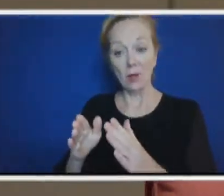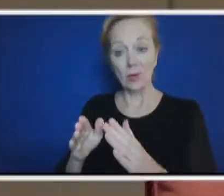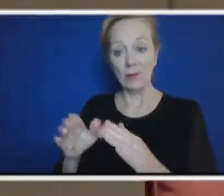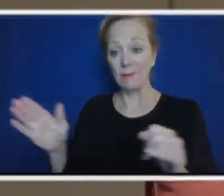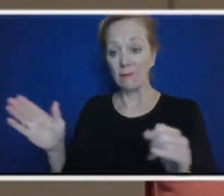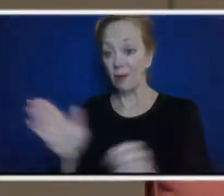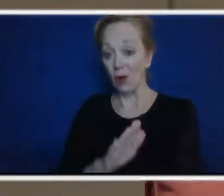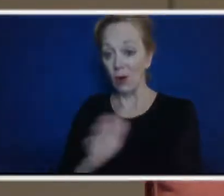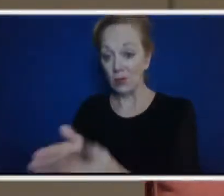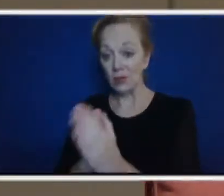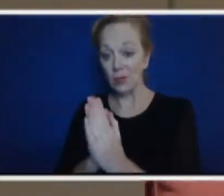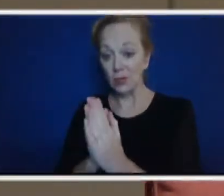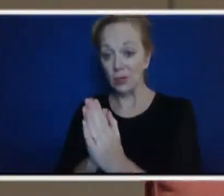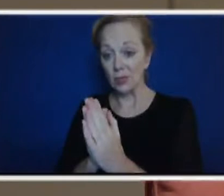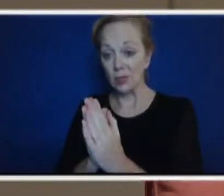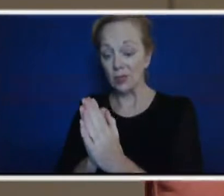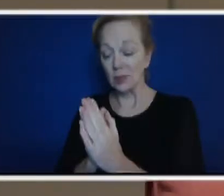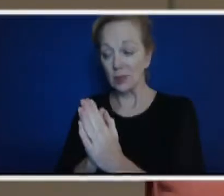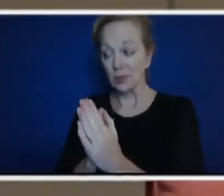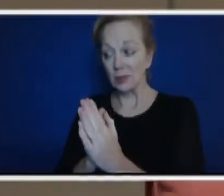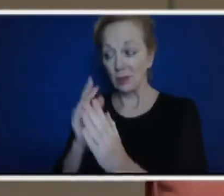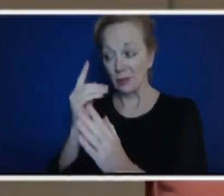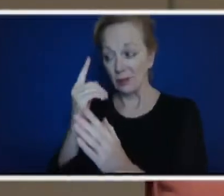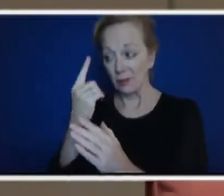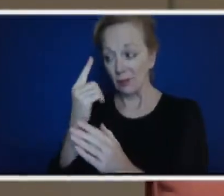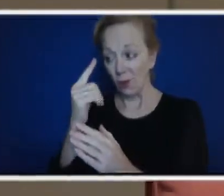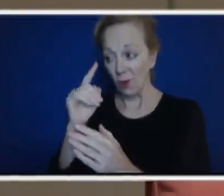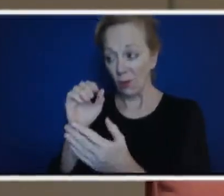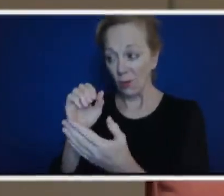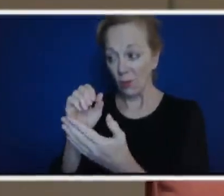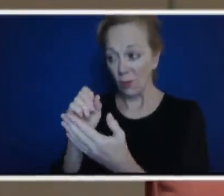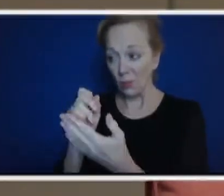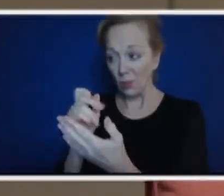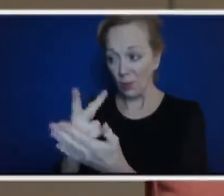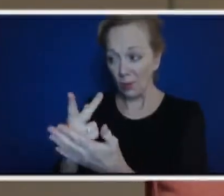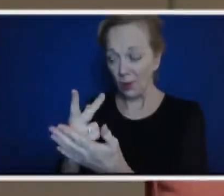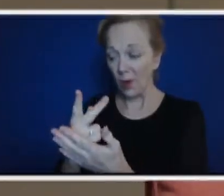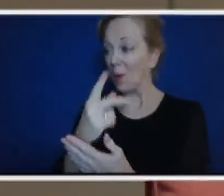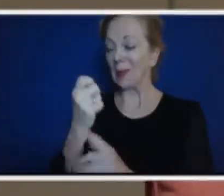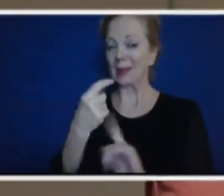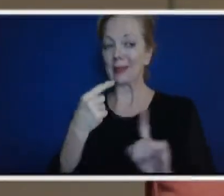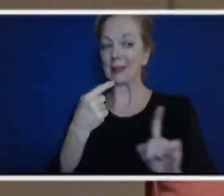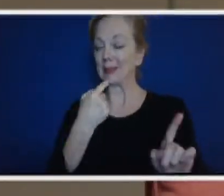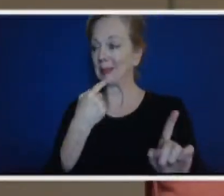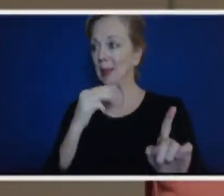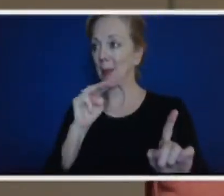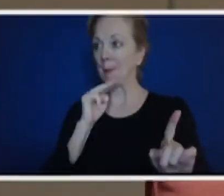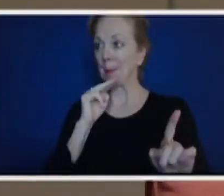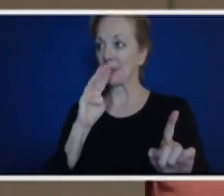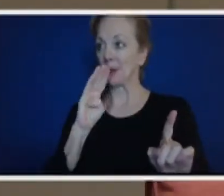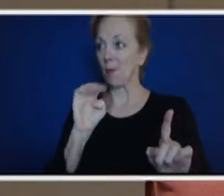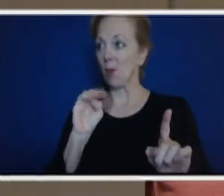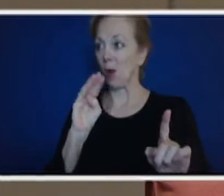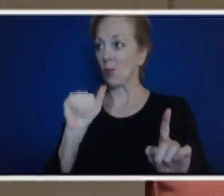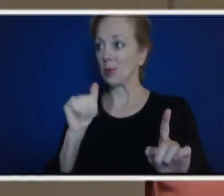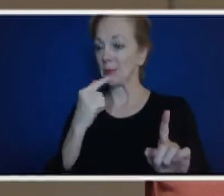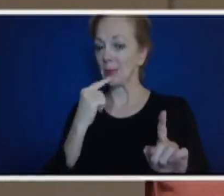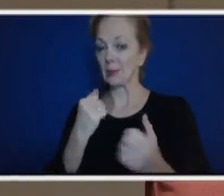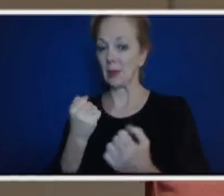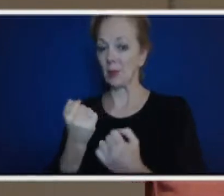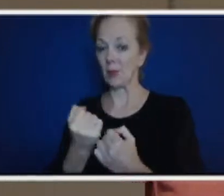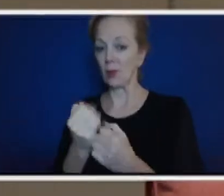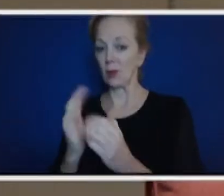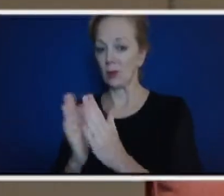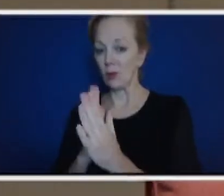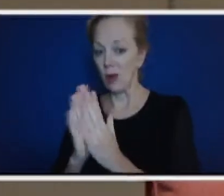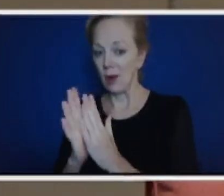for approval? Because what Ms. Barbara stated, that she supports the traffic improvements, but she's